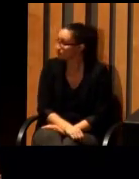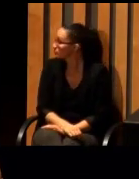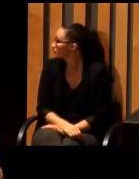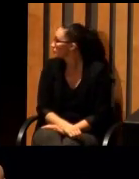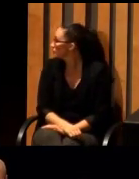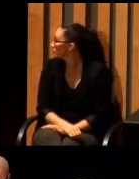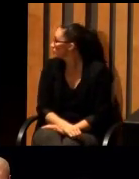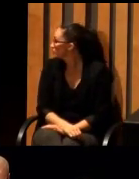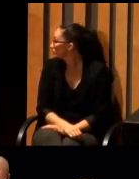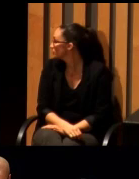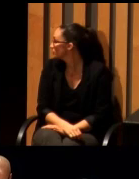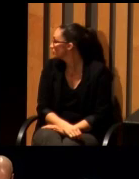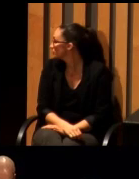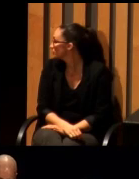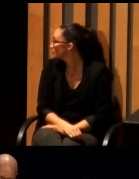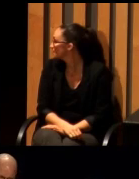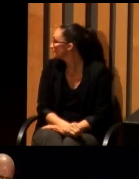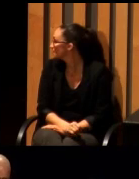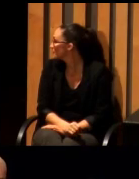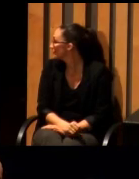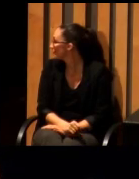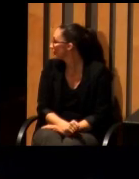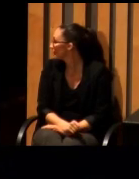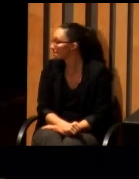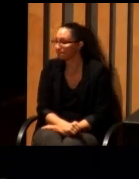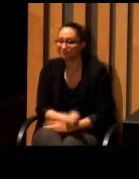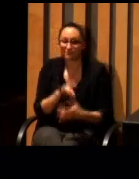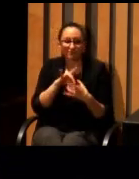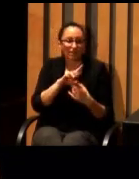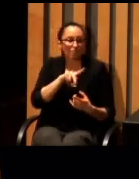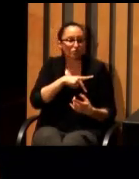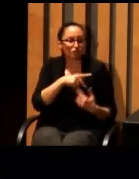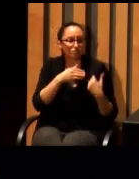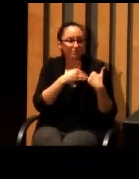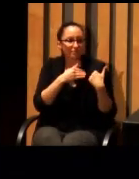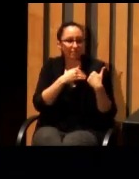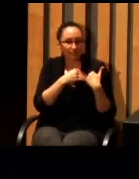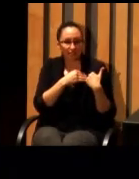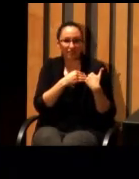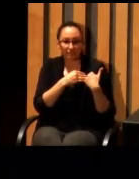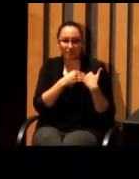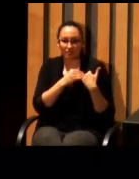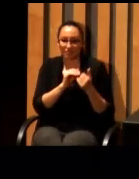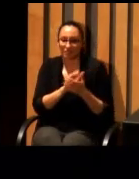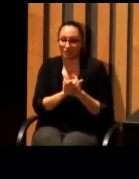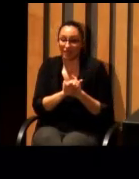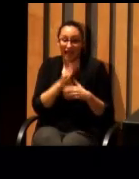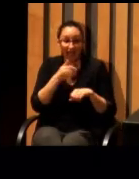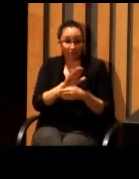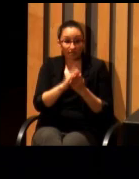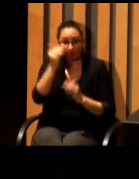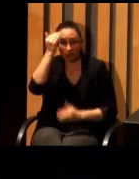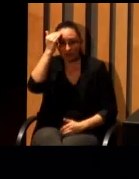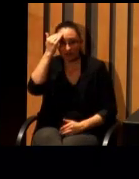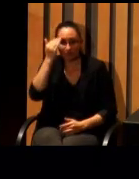I think that the other part of that equation in terms of personal responsibility is that once you're aware is what do you do with that? You know, it's not just, well,